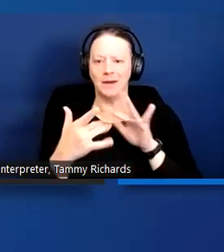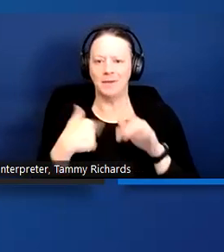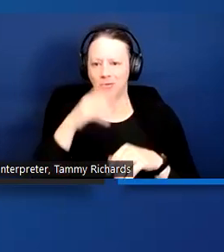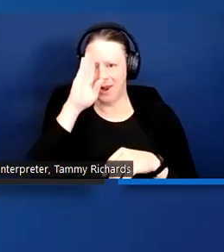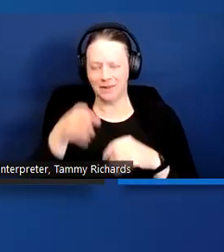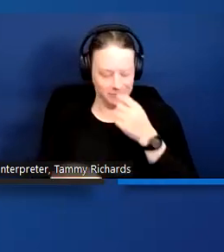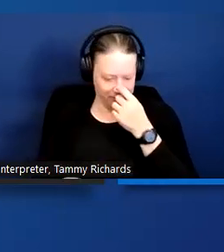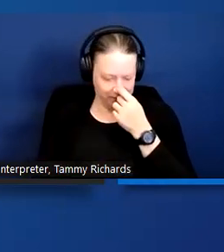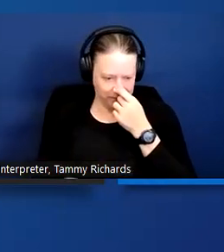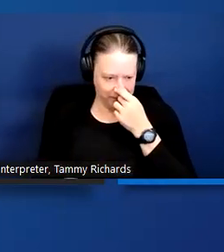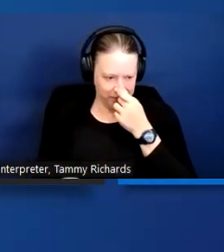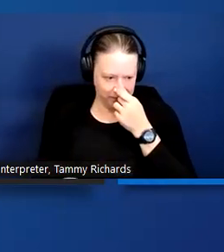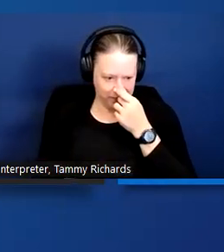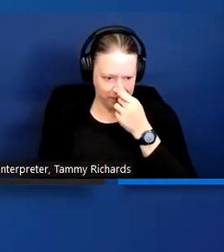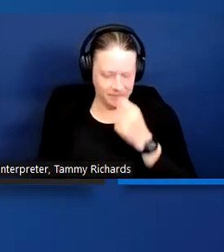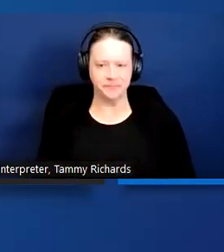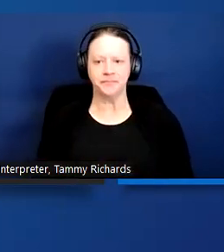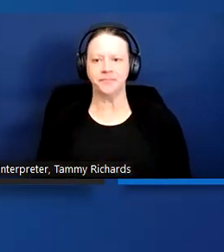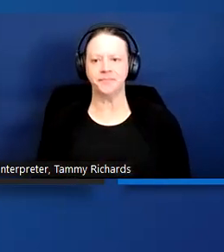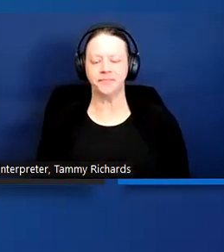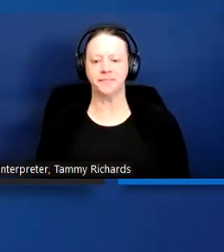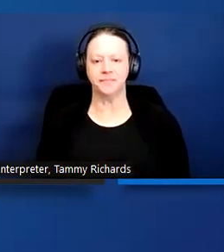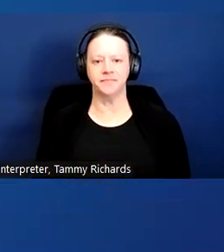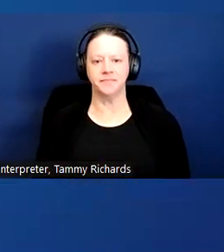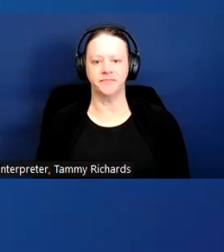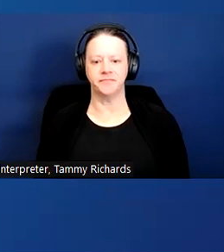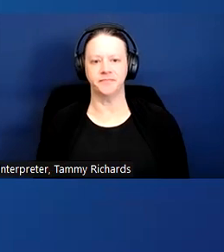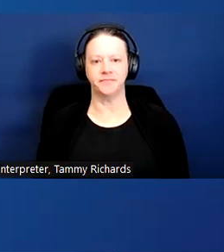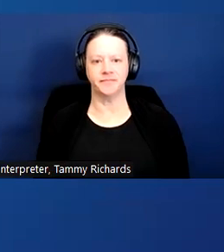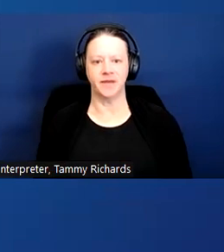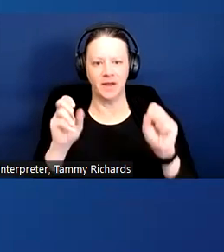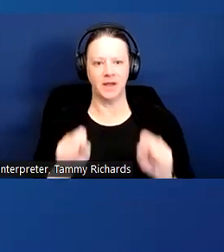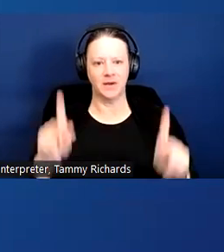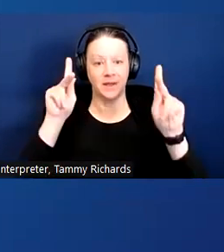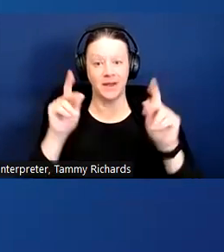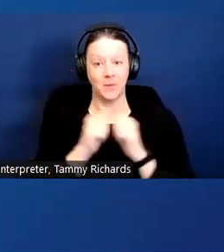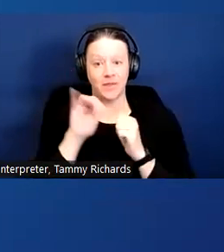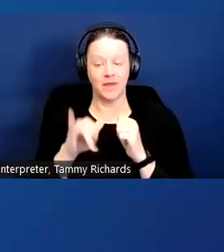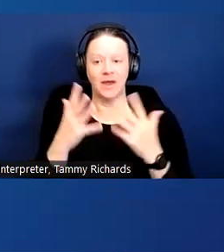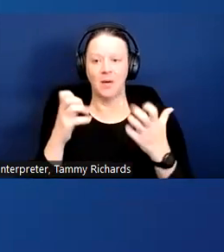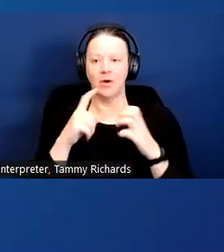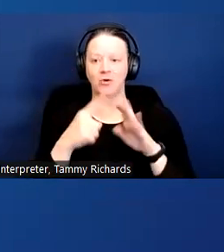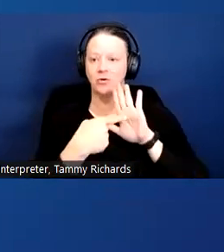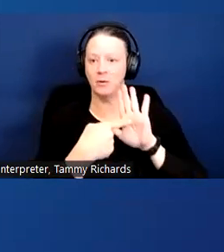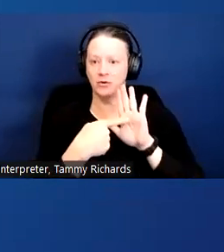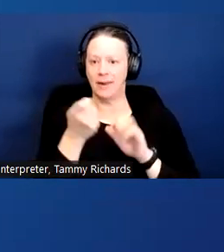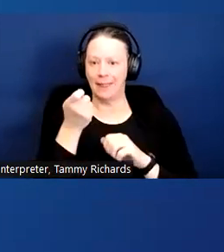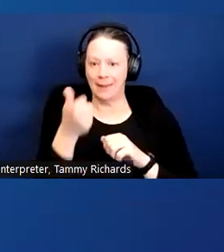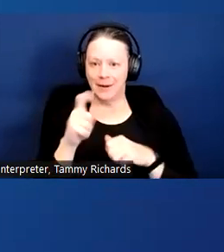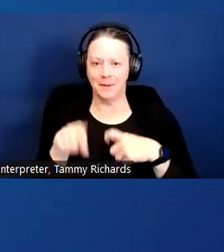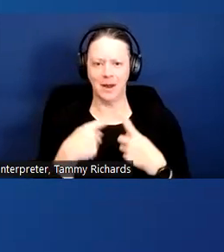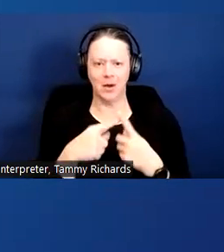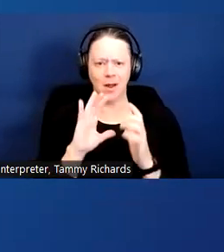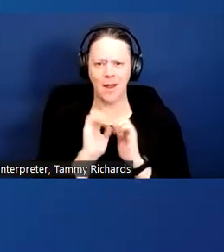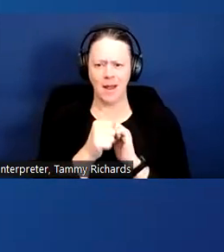to talk about them more. All right, with that, I want to demonstrate a little bit about how